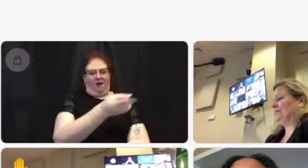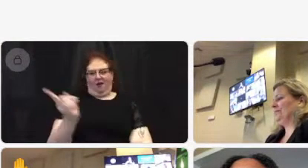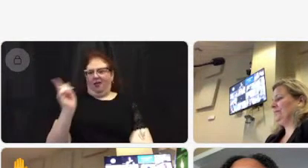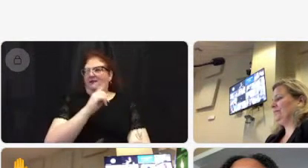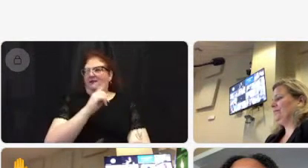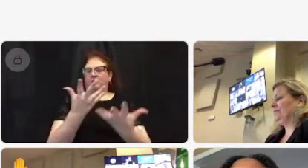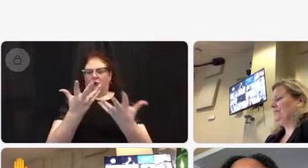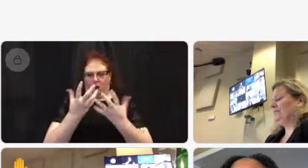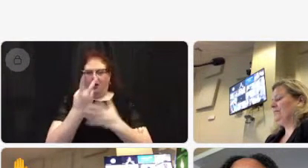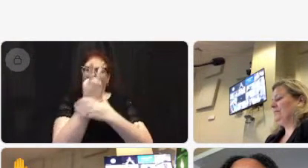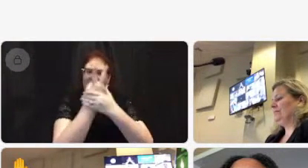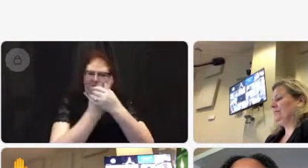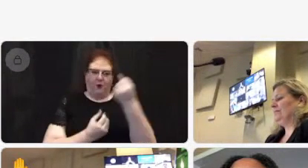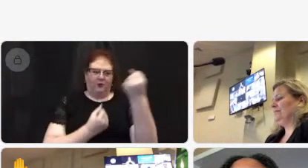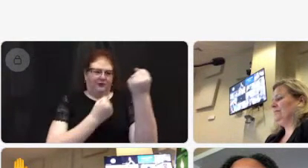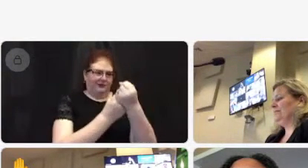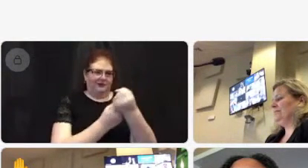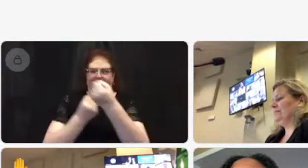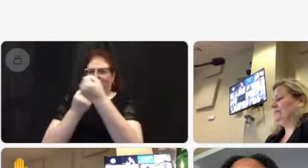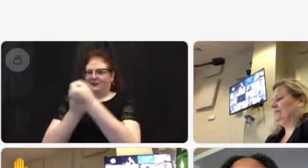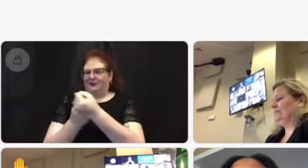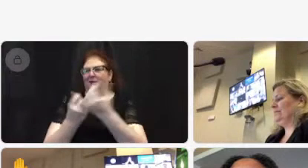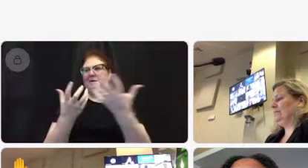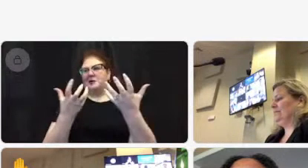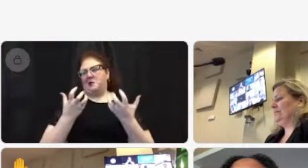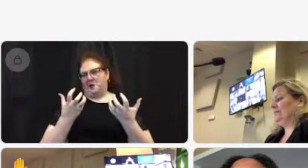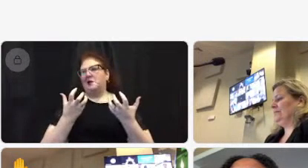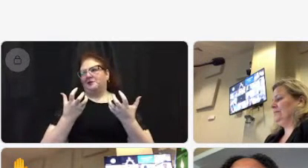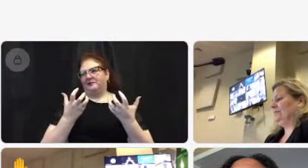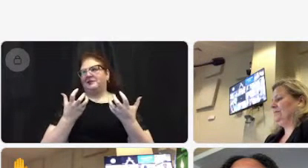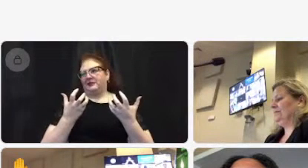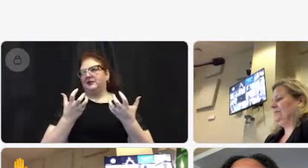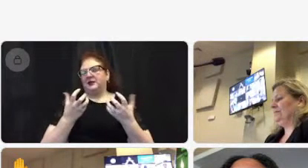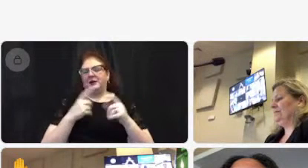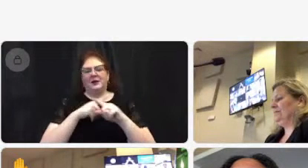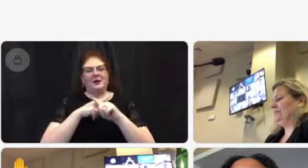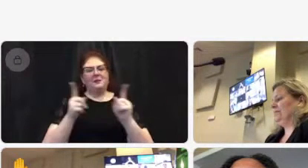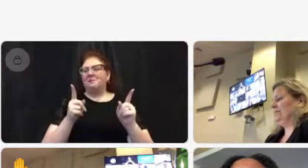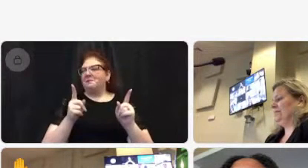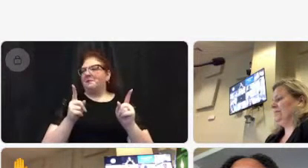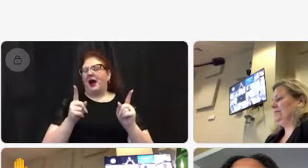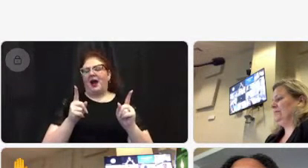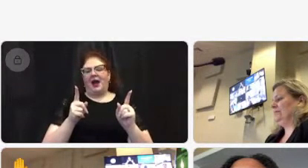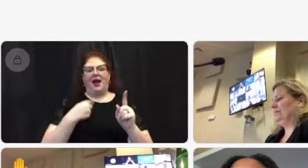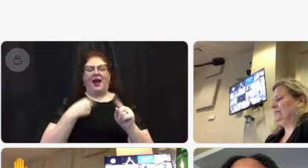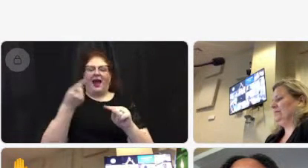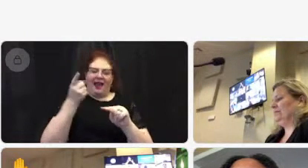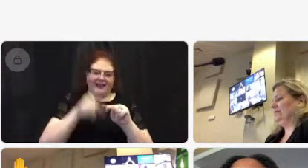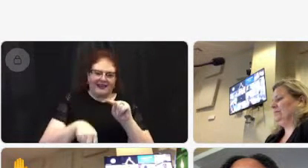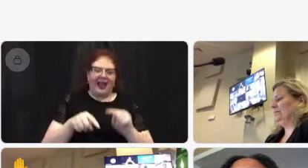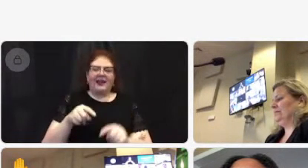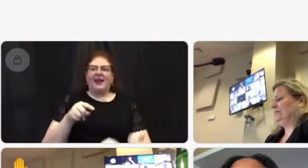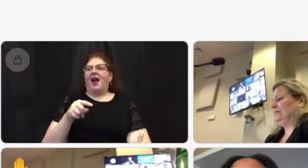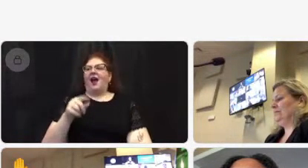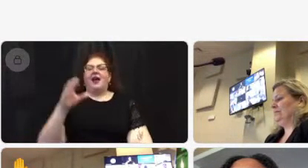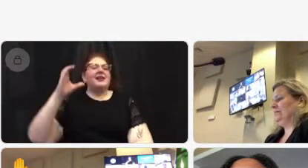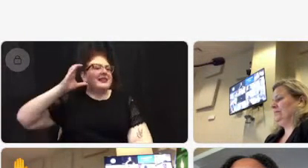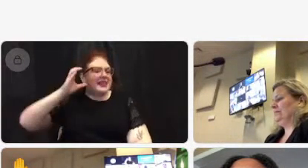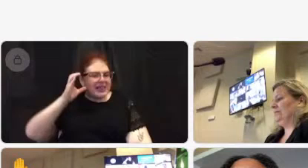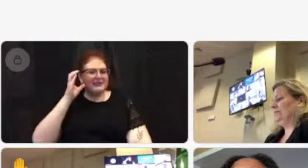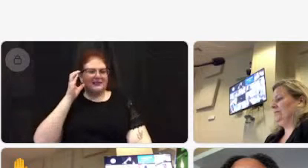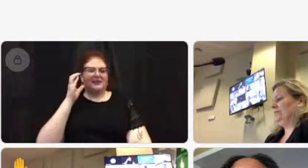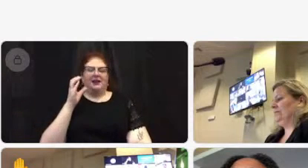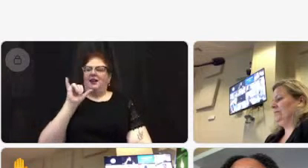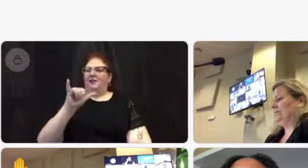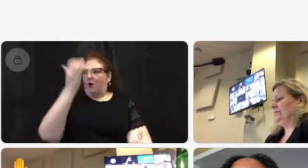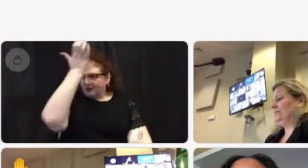do too, but I can't listen to the firemen tell me that they're driving around in a pickup truck